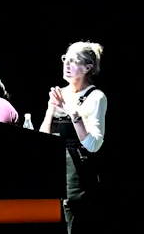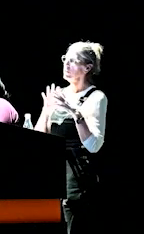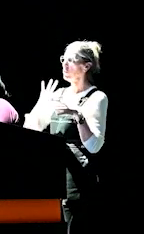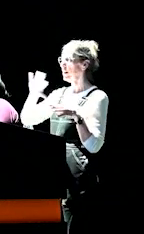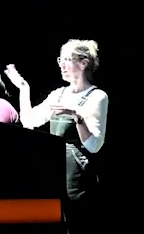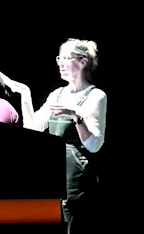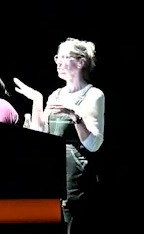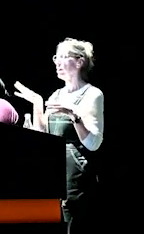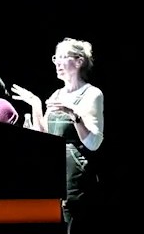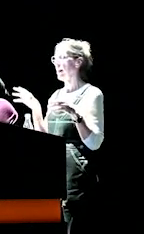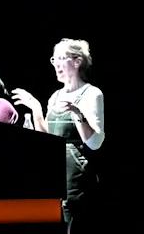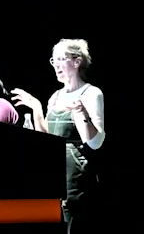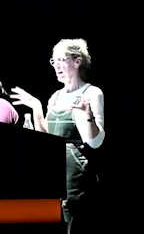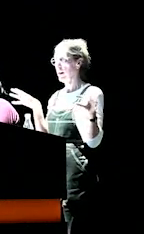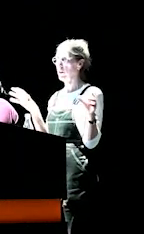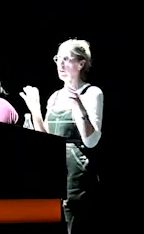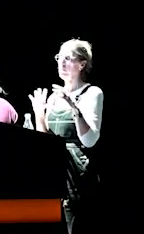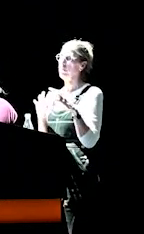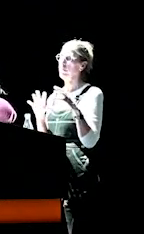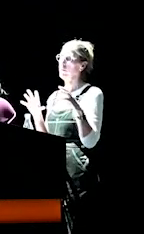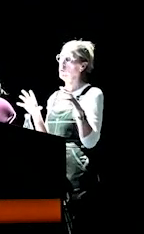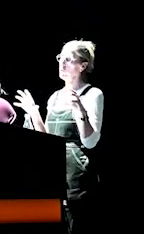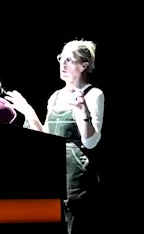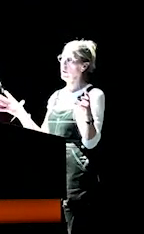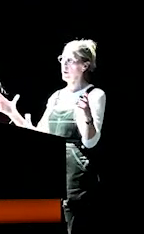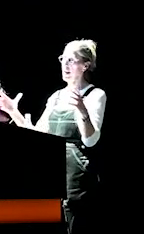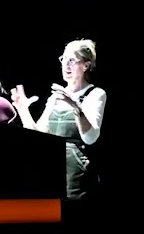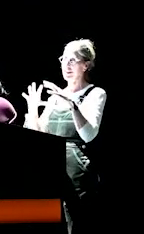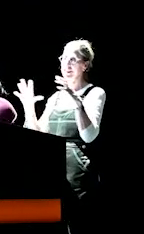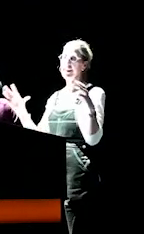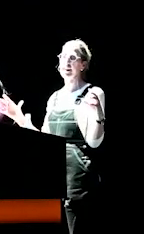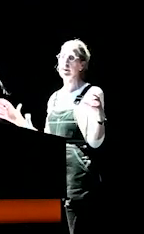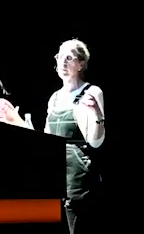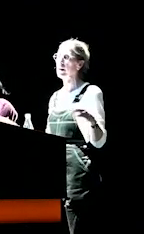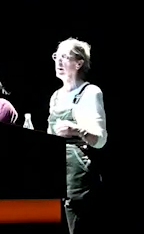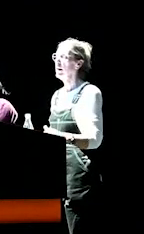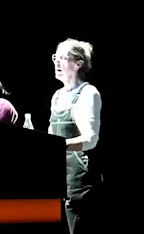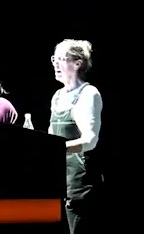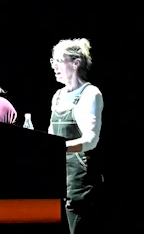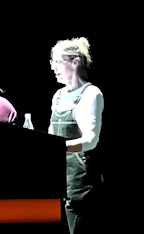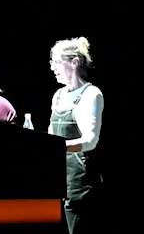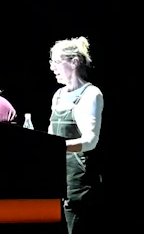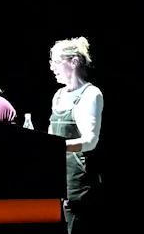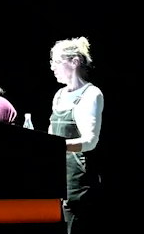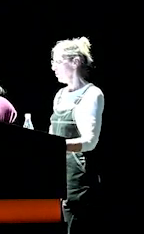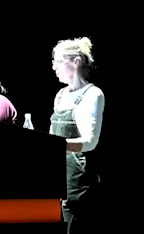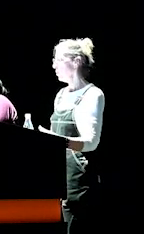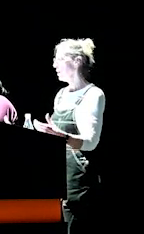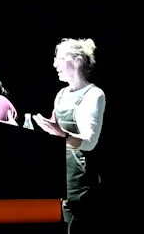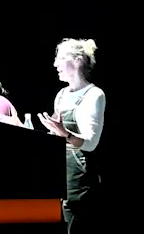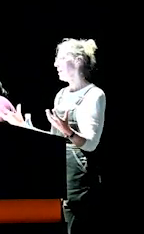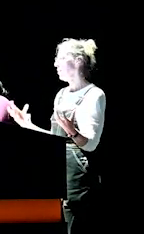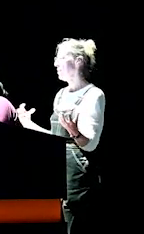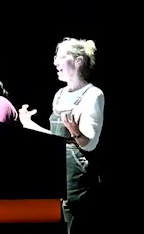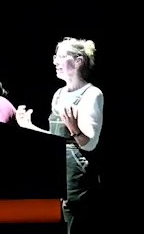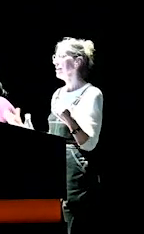is creating a vision and growing a team and working with